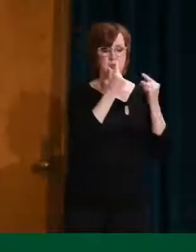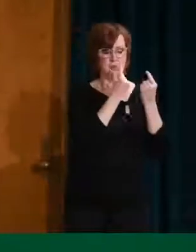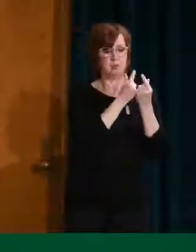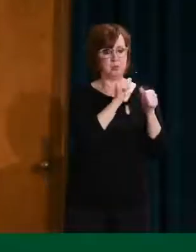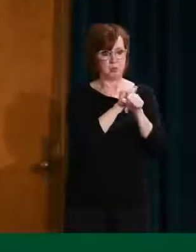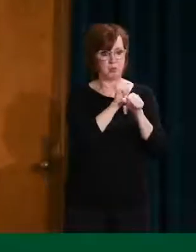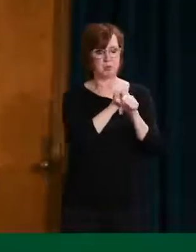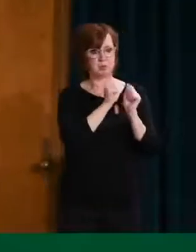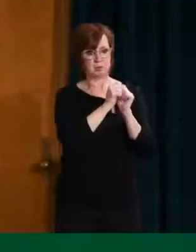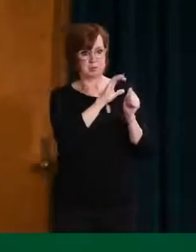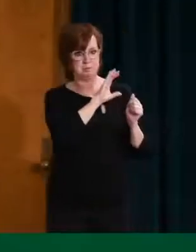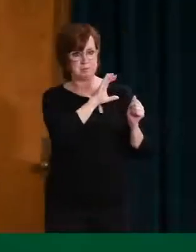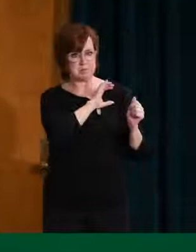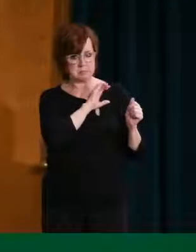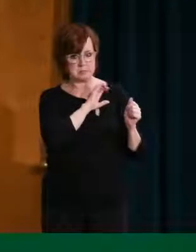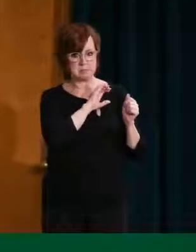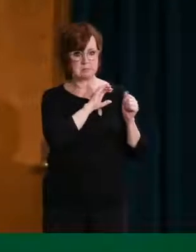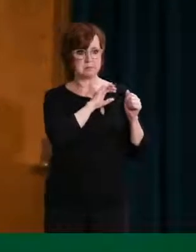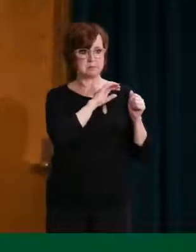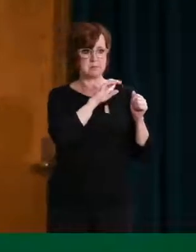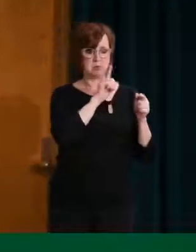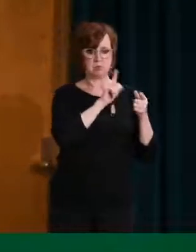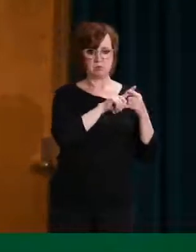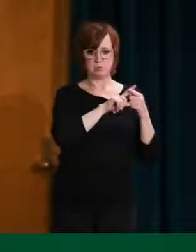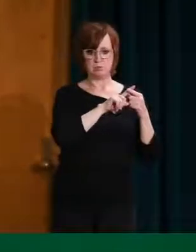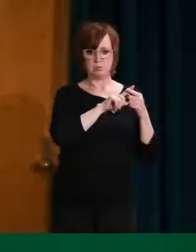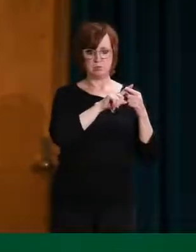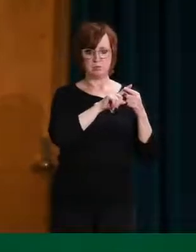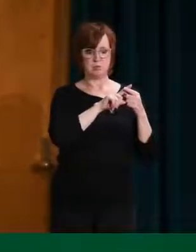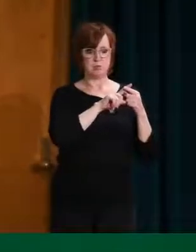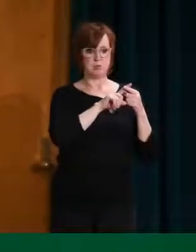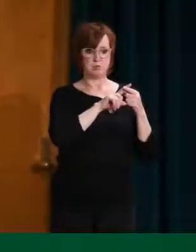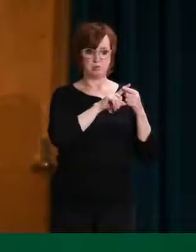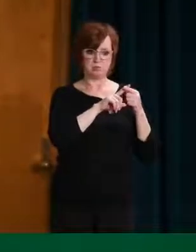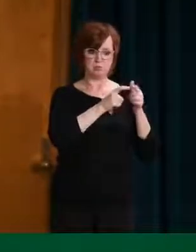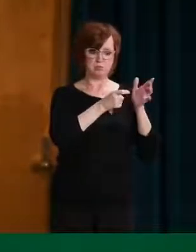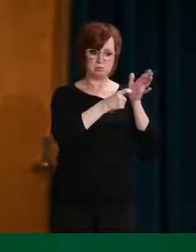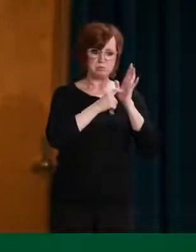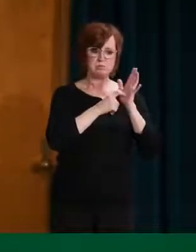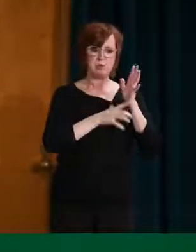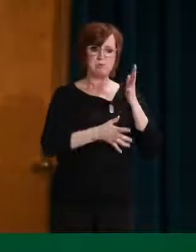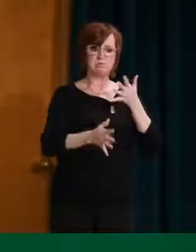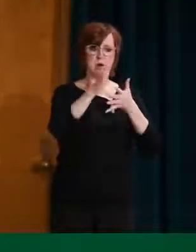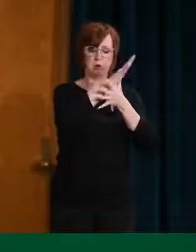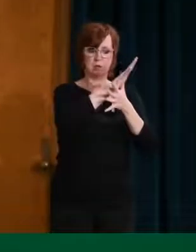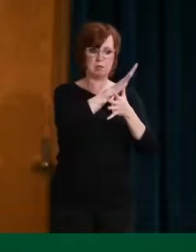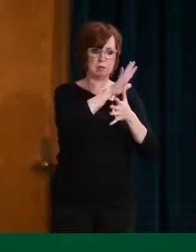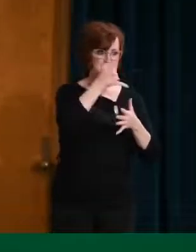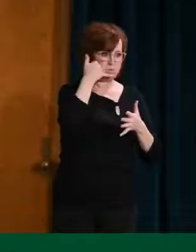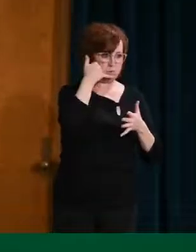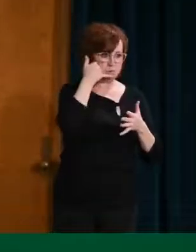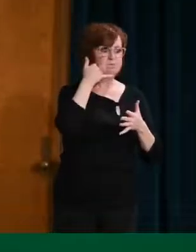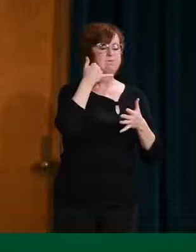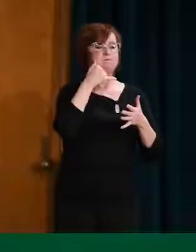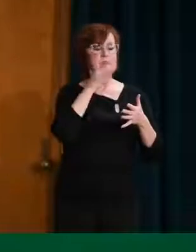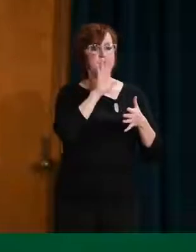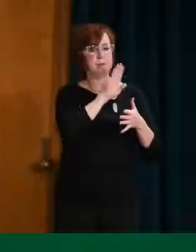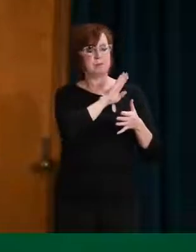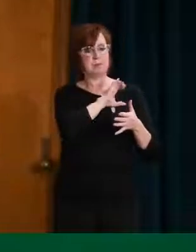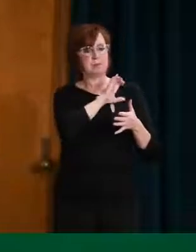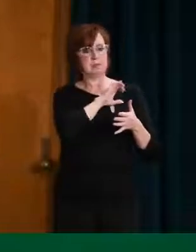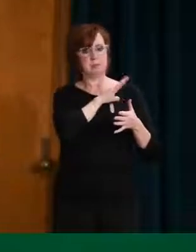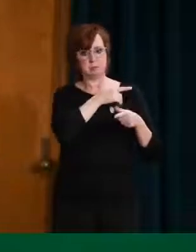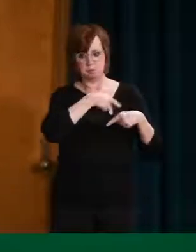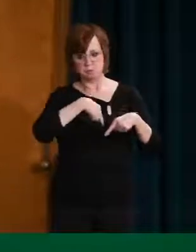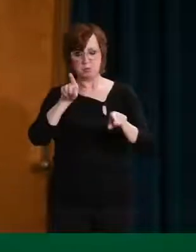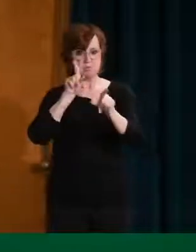to triage some of those phone calls, some of those reports, and ultimately it would be a law enforcement agency that would enforce if